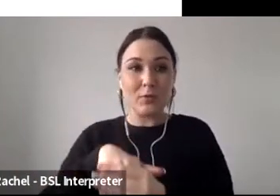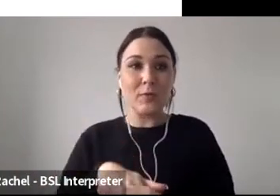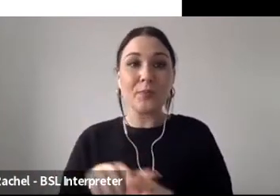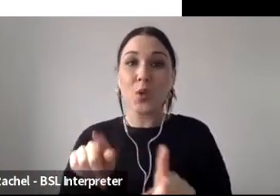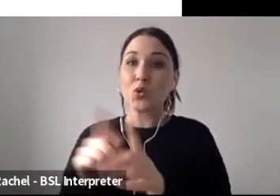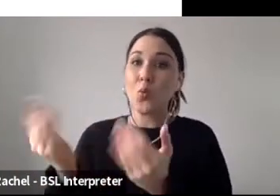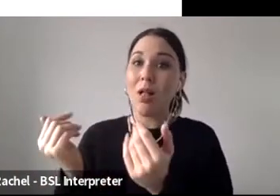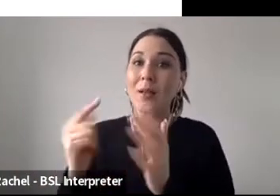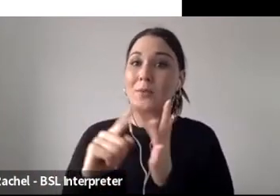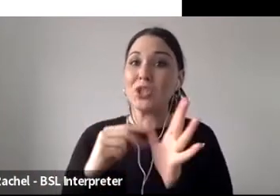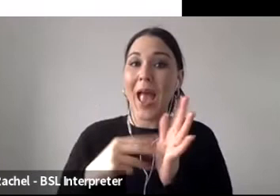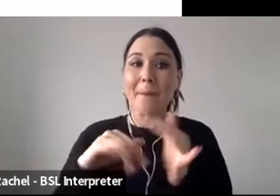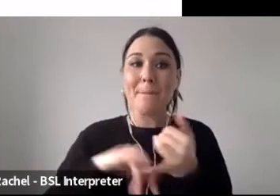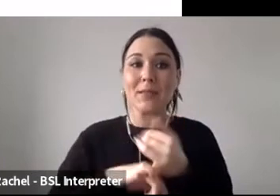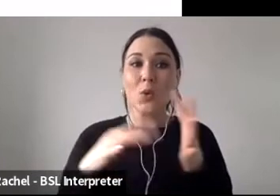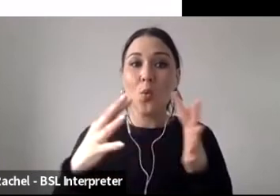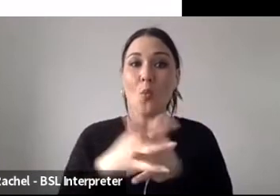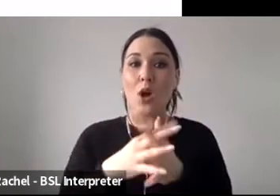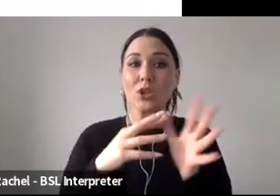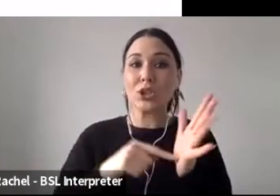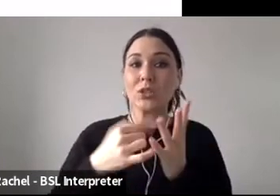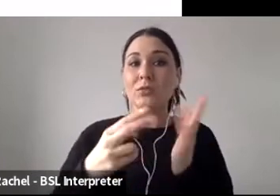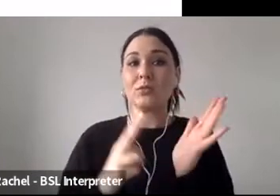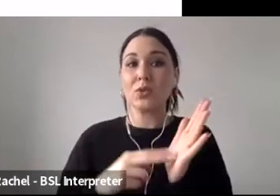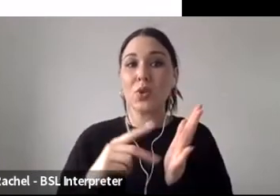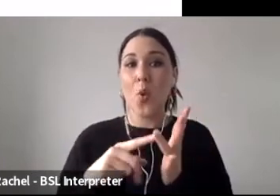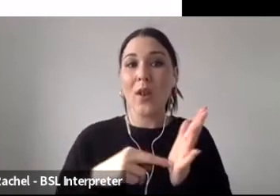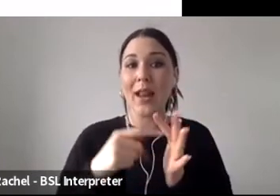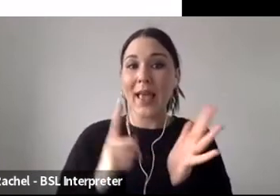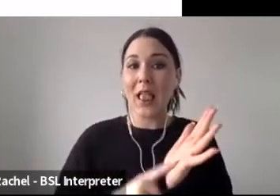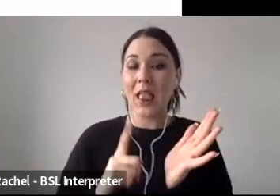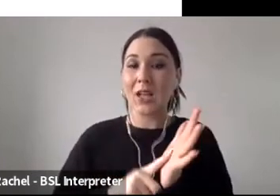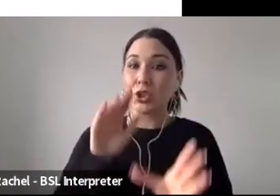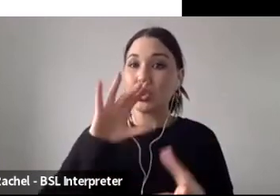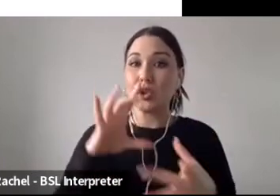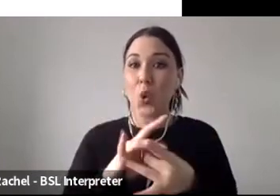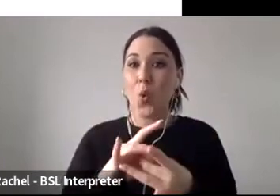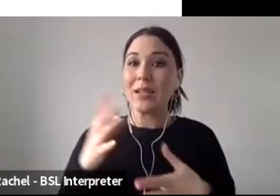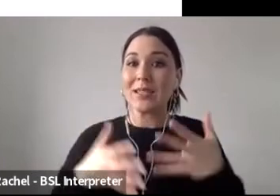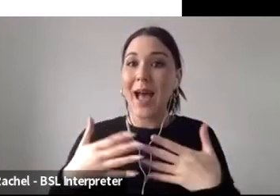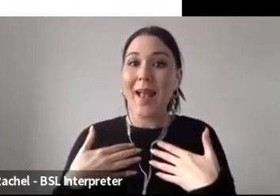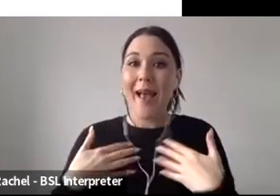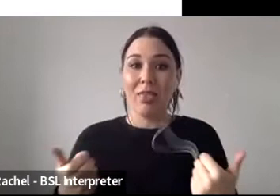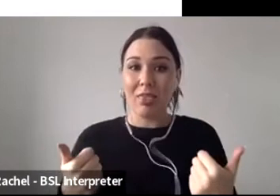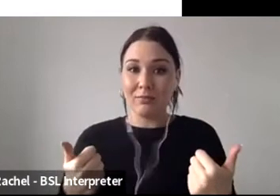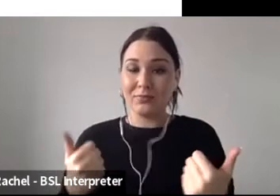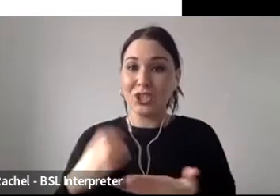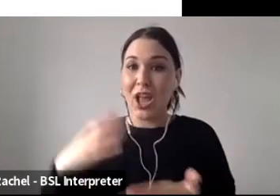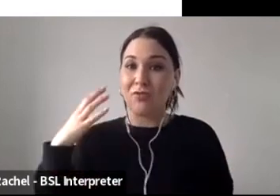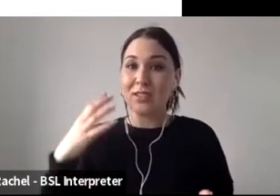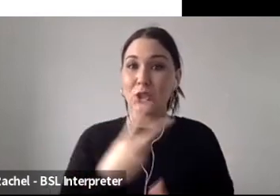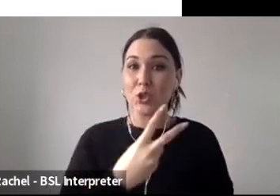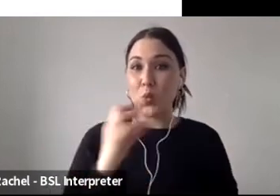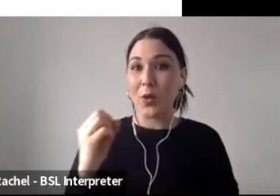Watson O'Neill, who joined the deaf health charity Sign Health as chief executive in 2016. And he's worked in